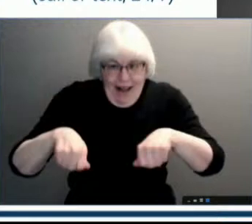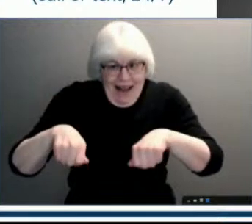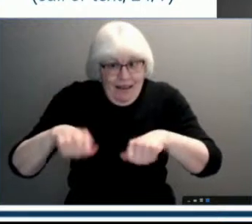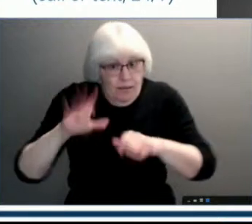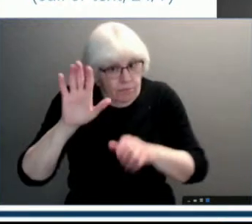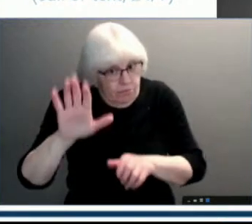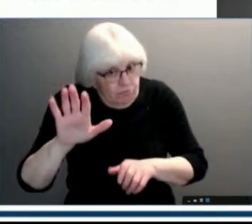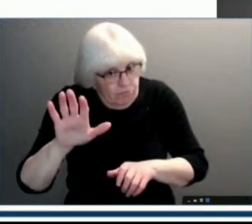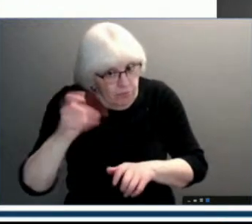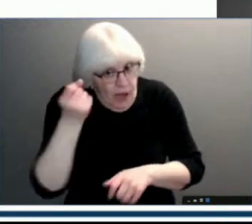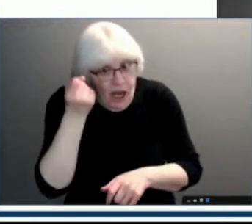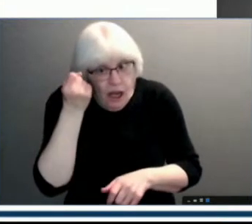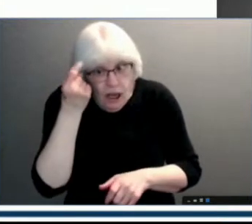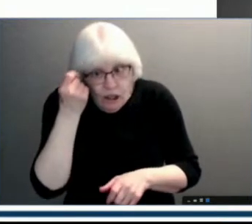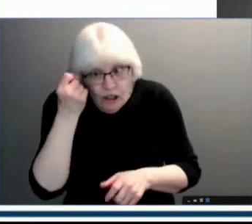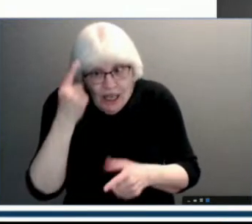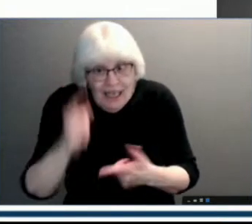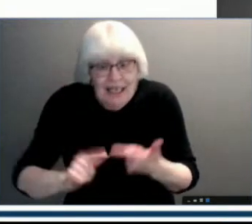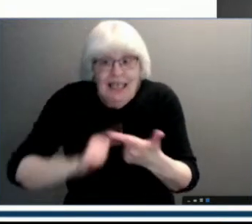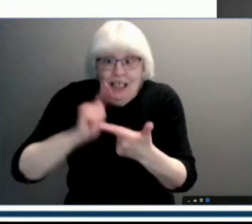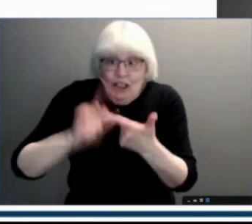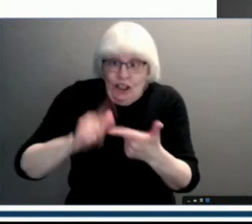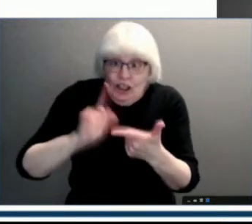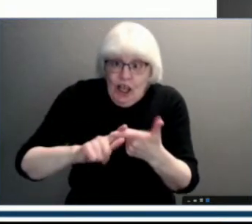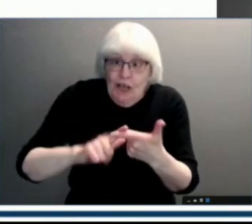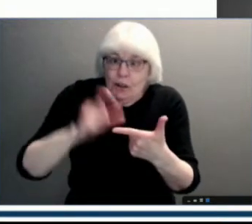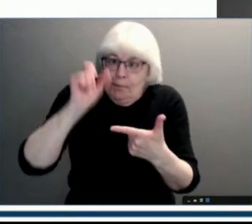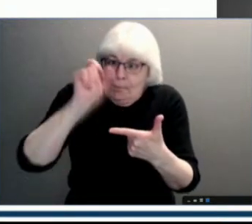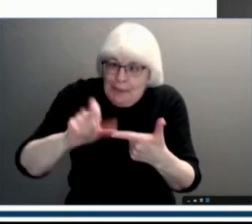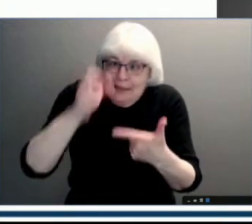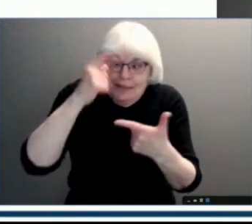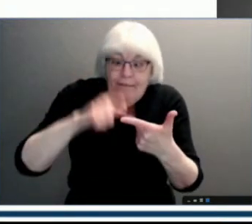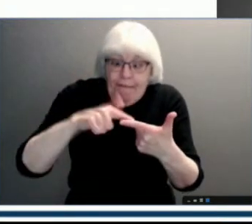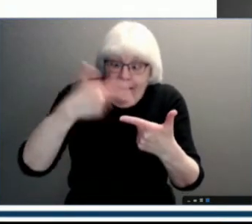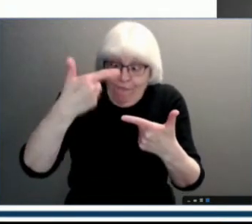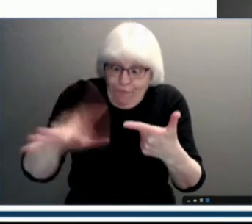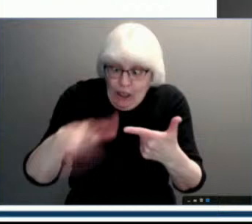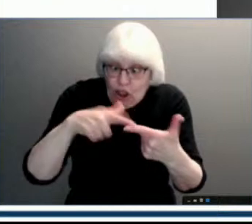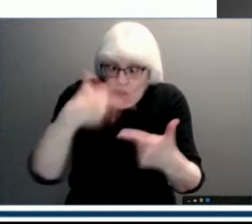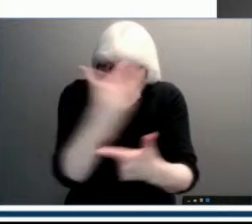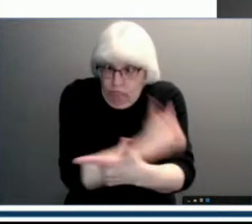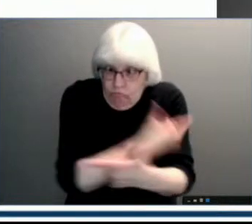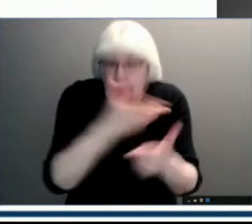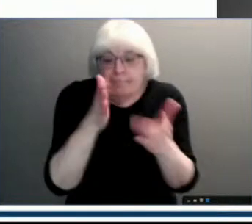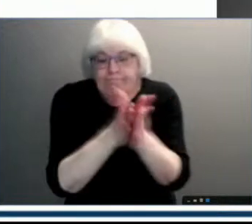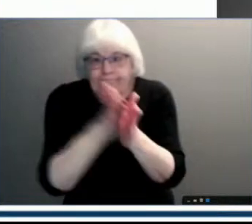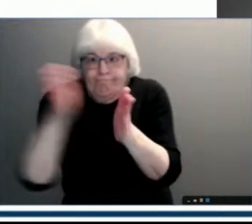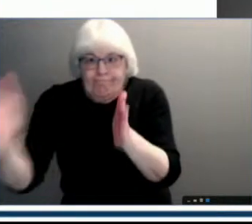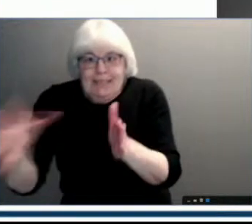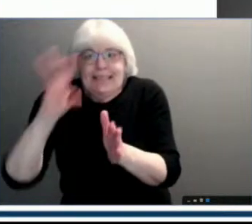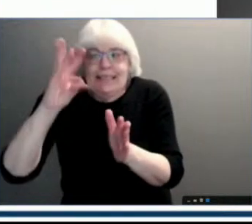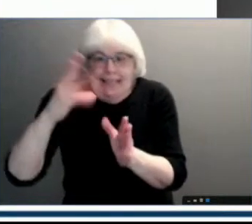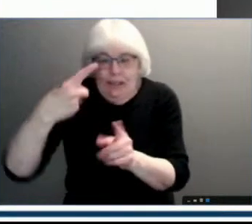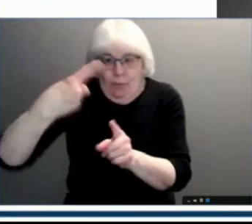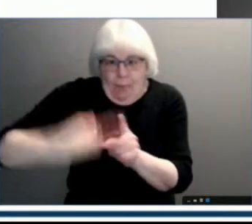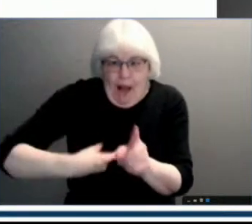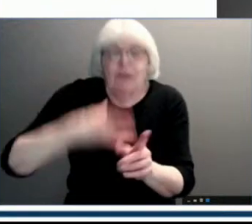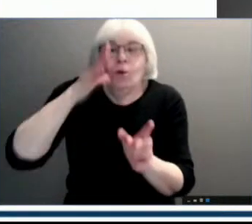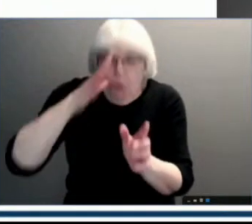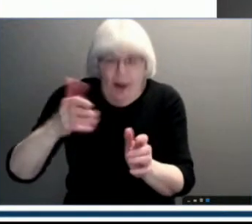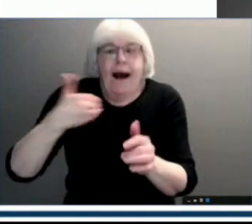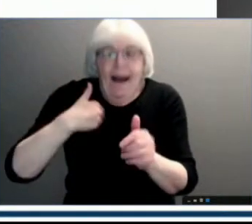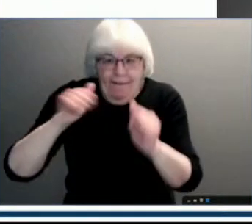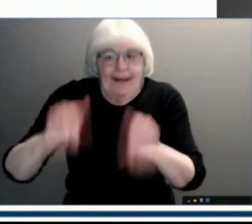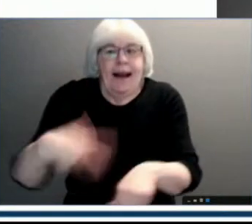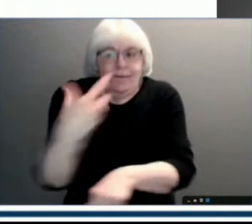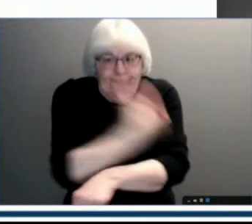second dose. There aren't many appointments available today, but more Moderna appointments will be added to the booking system for clinics across